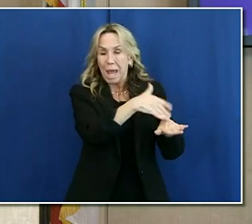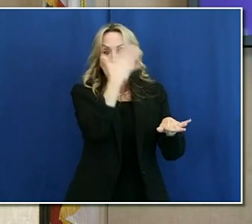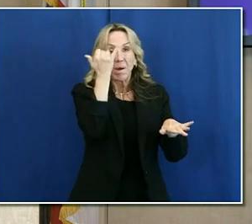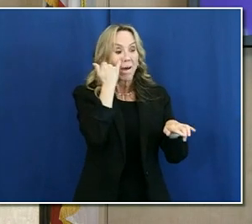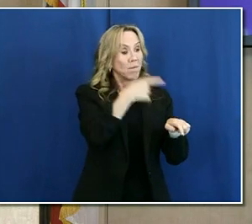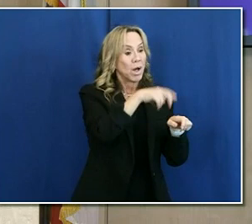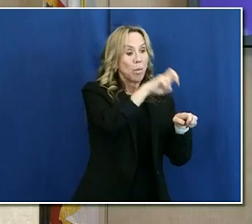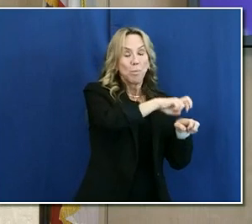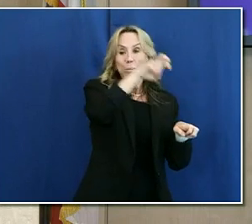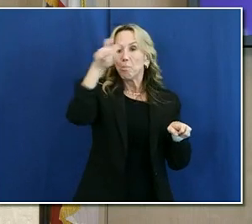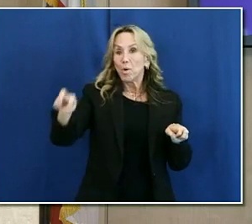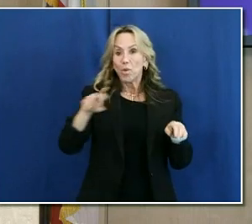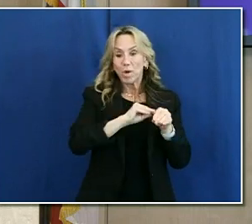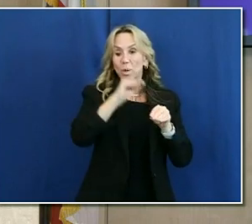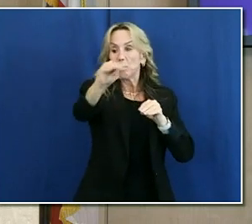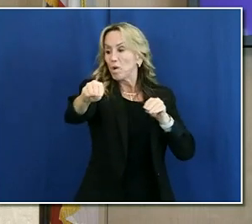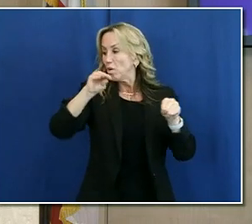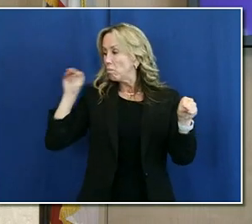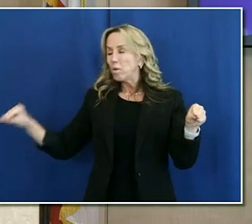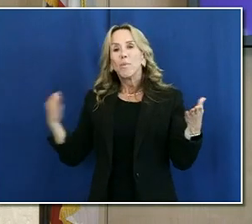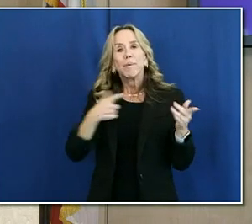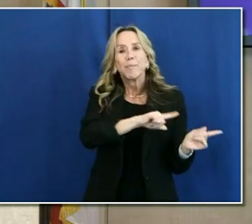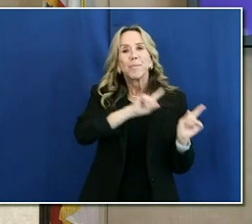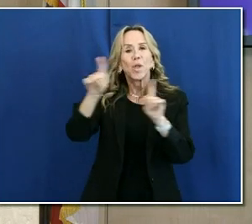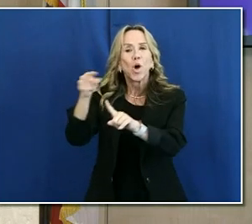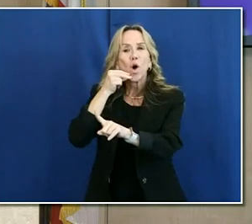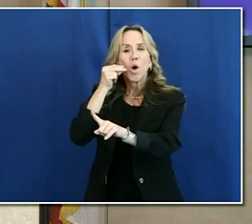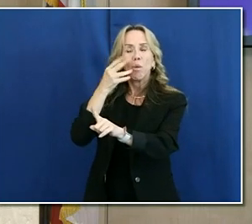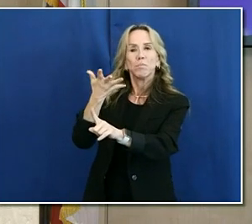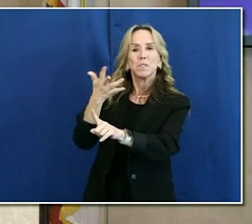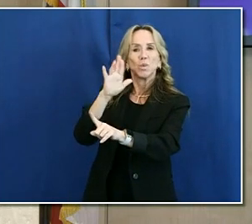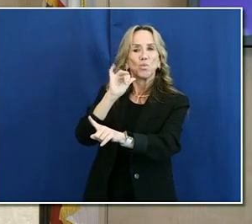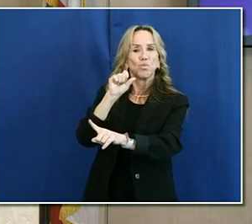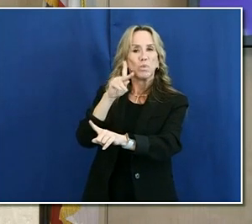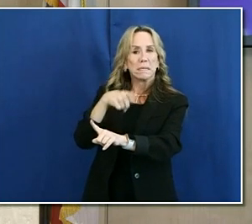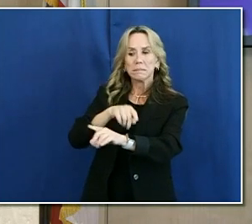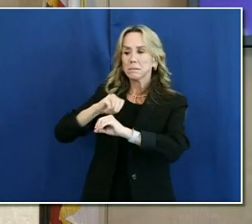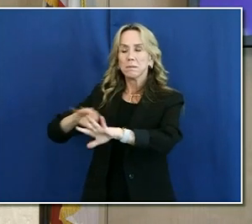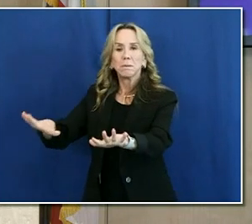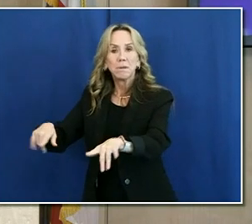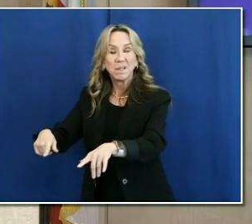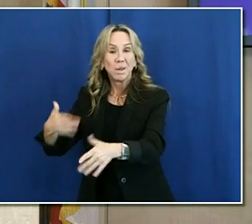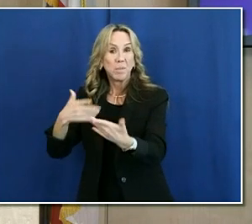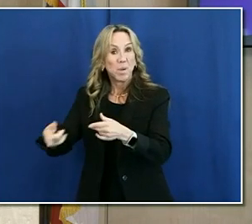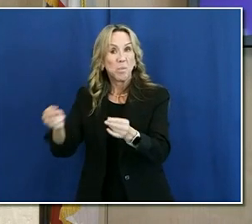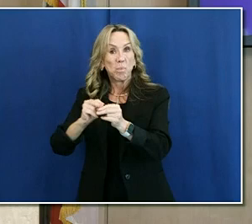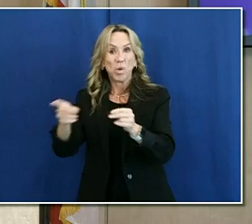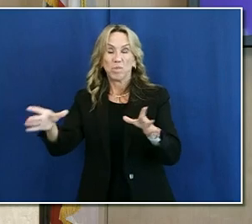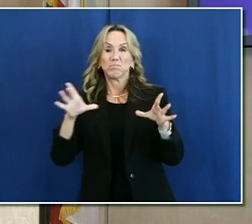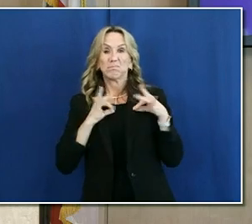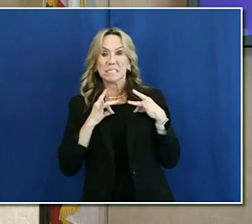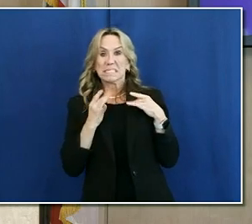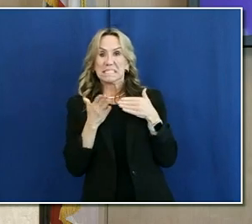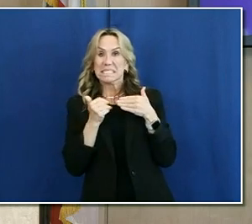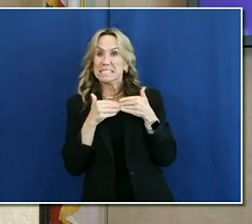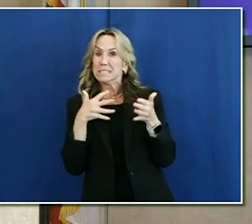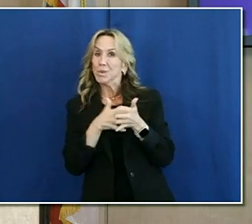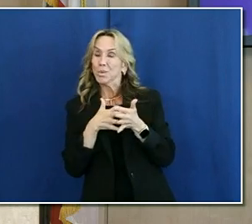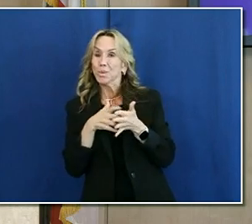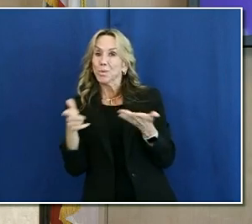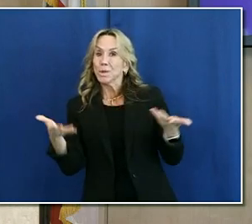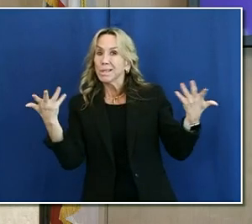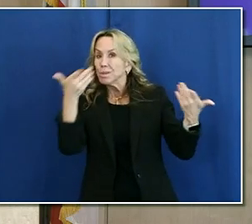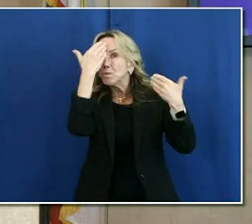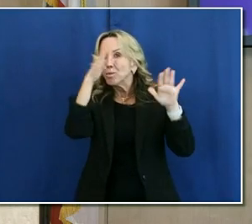from one place to another, going home perhaps where there might be individuals who are at higher risk than they may be already